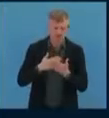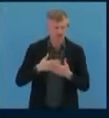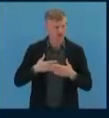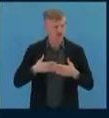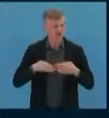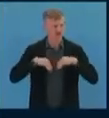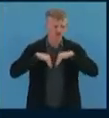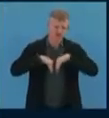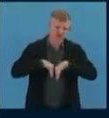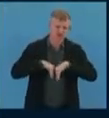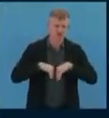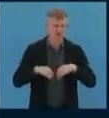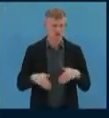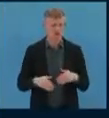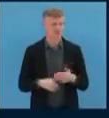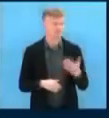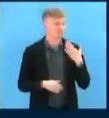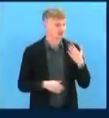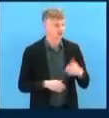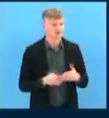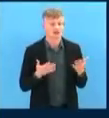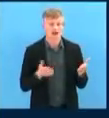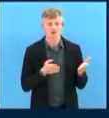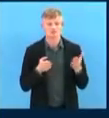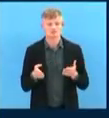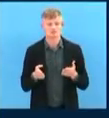The floor for legal analysis and research public union.